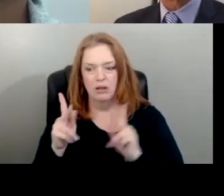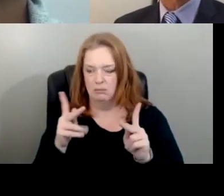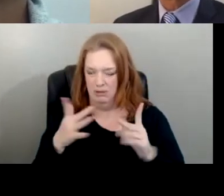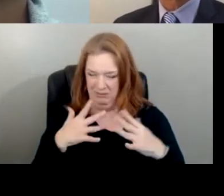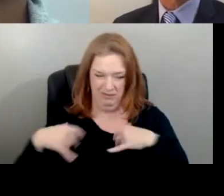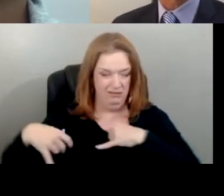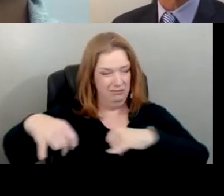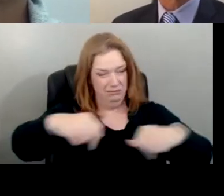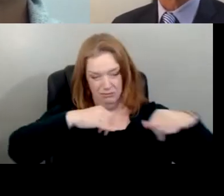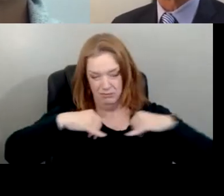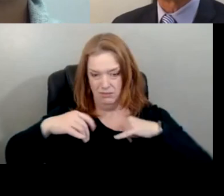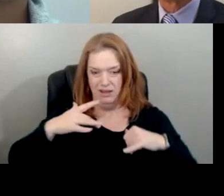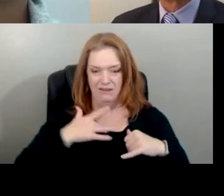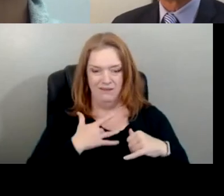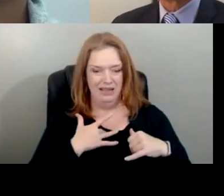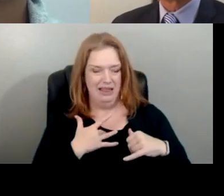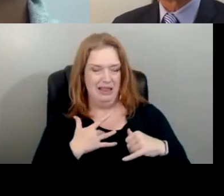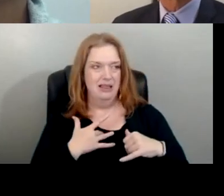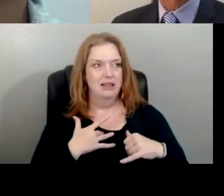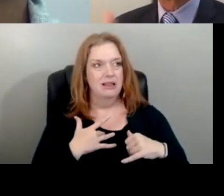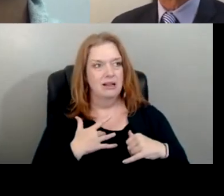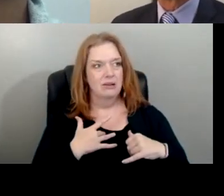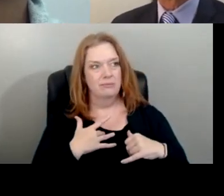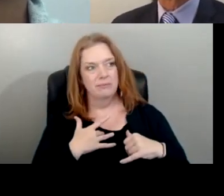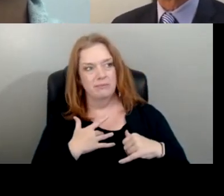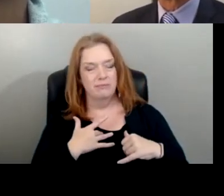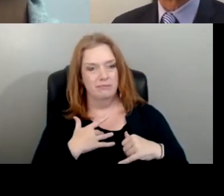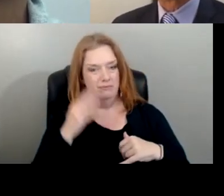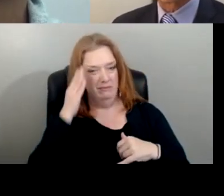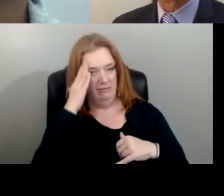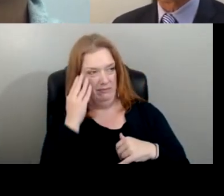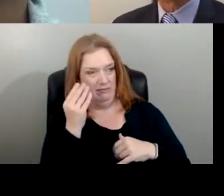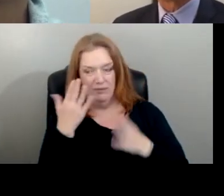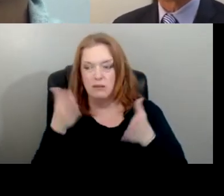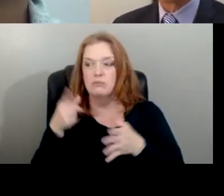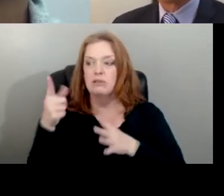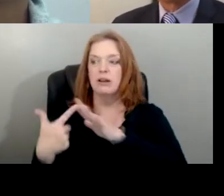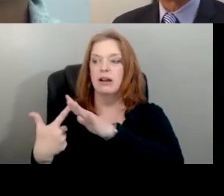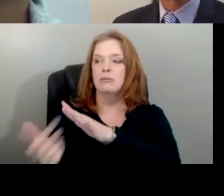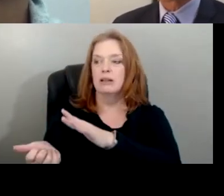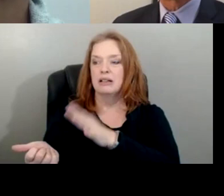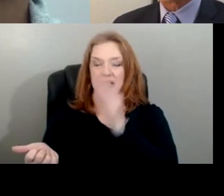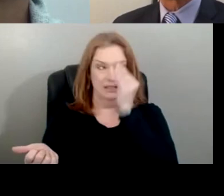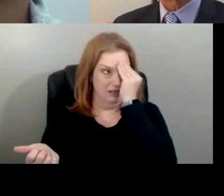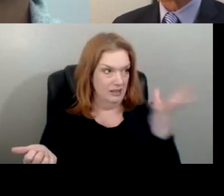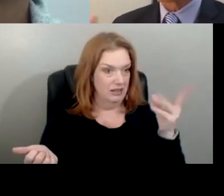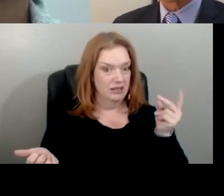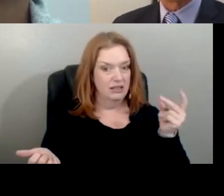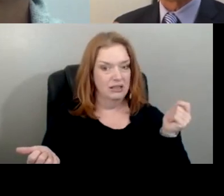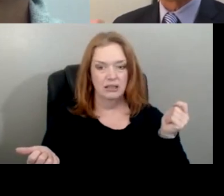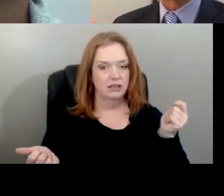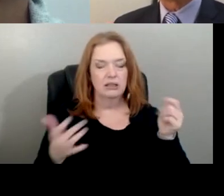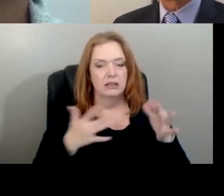or reluctance in reporting or timely reporting when somebody goes missing. And this problem has its